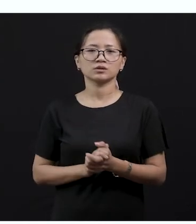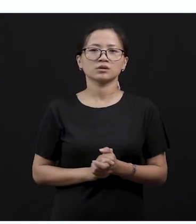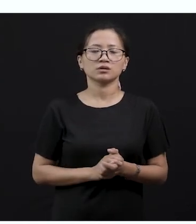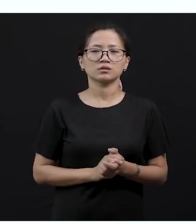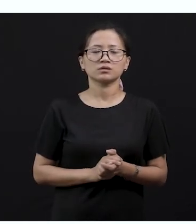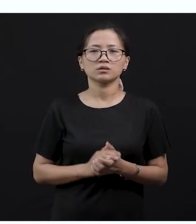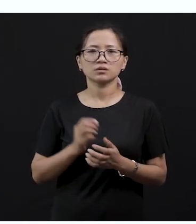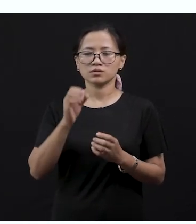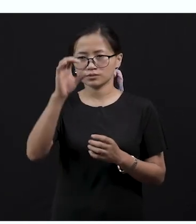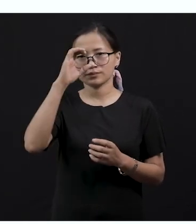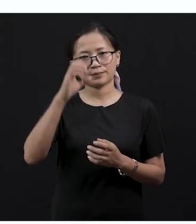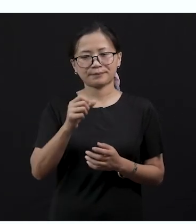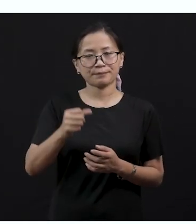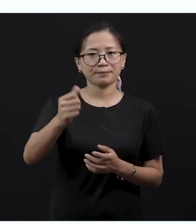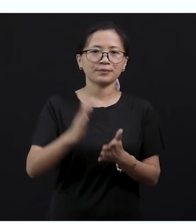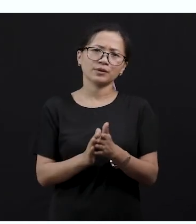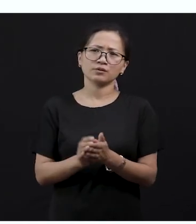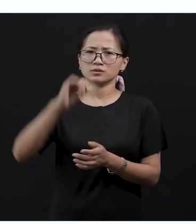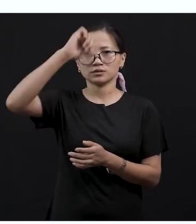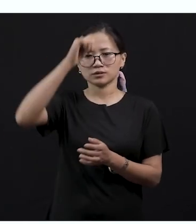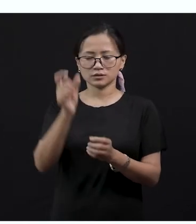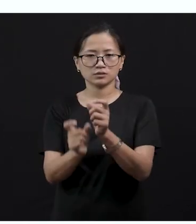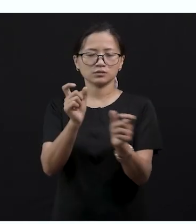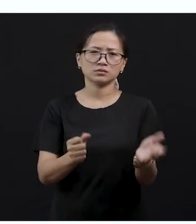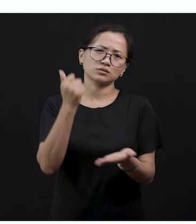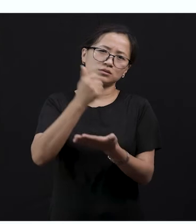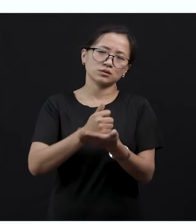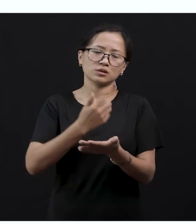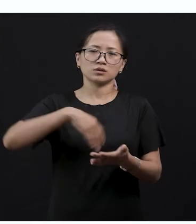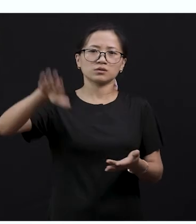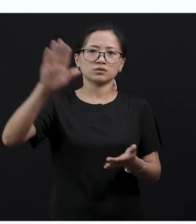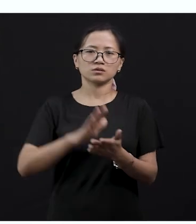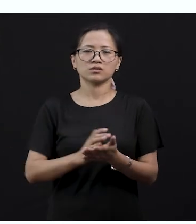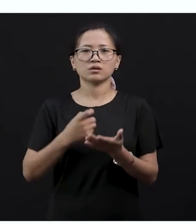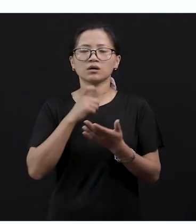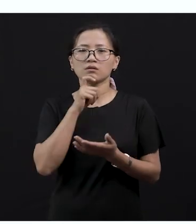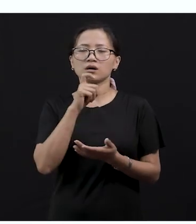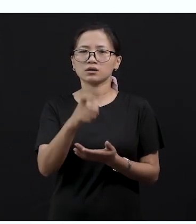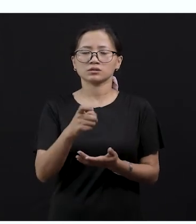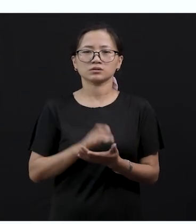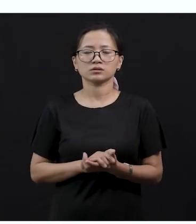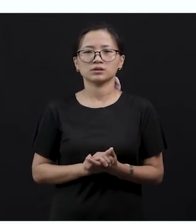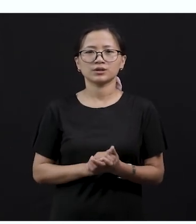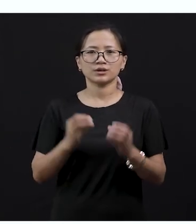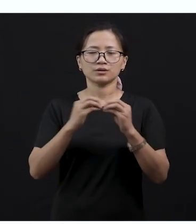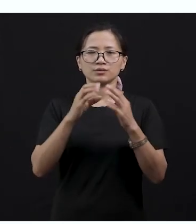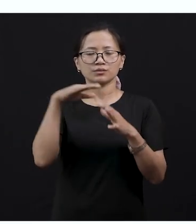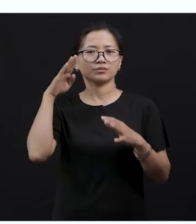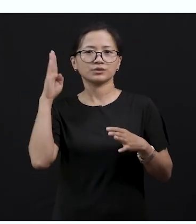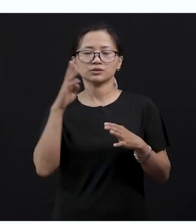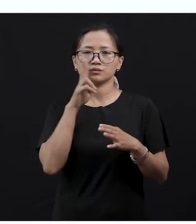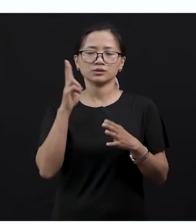Mahatma Gandhi, along with the Indian people, they decided to go and request the Britishers to